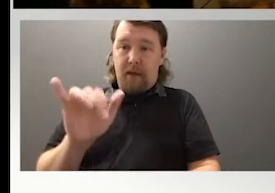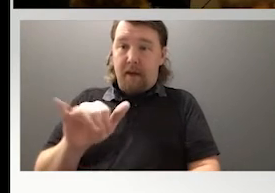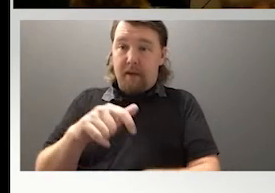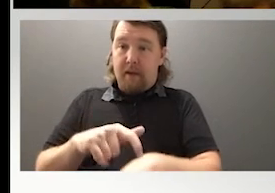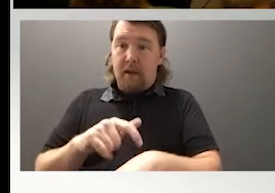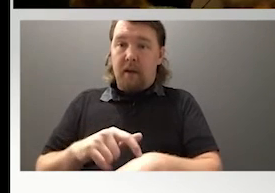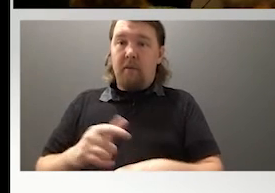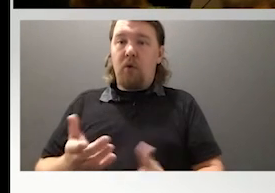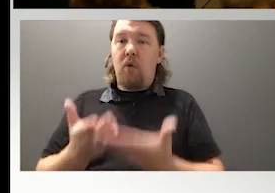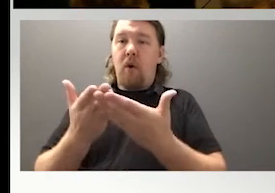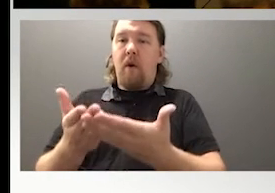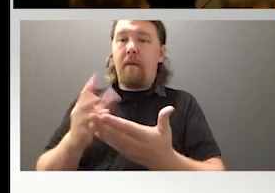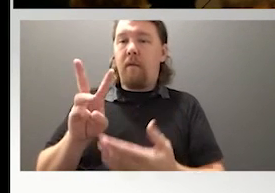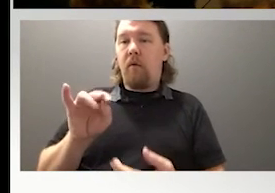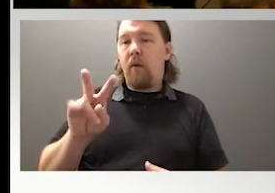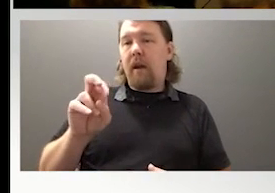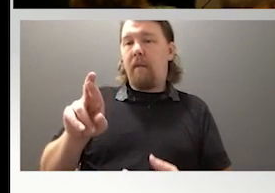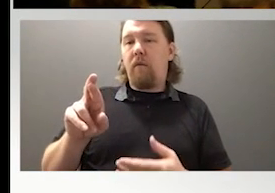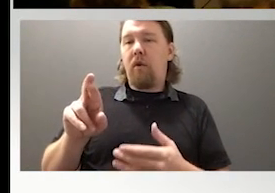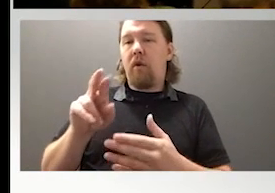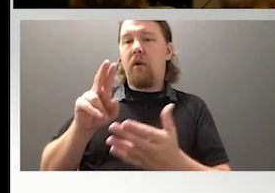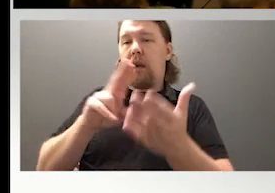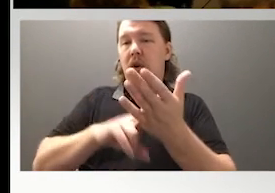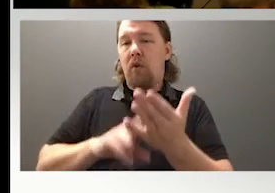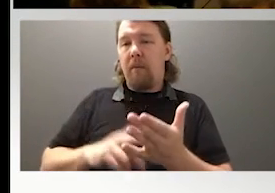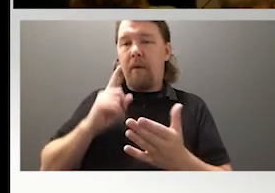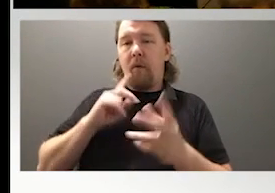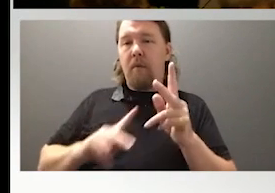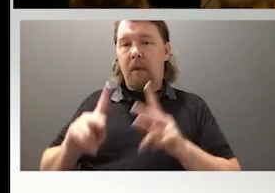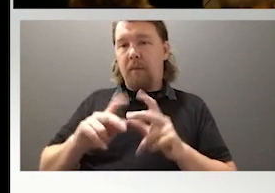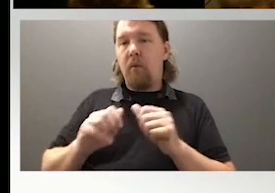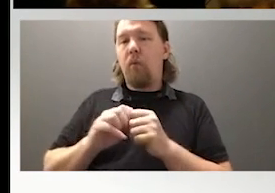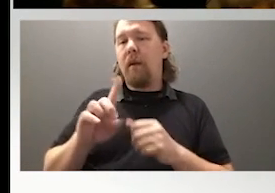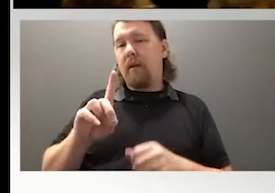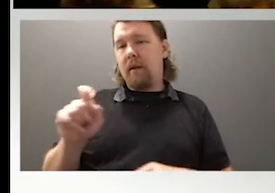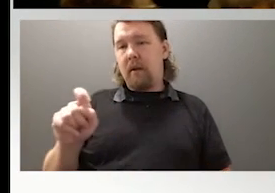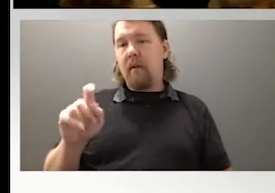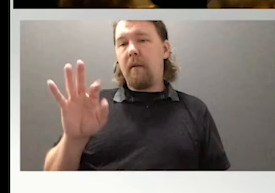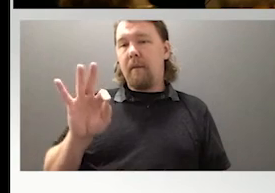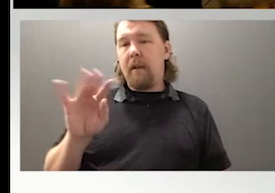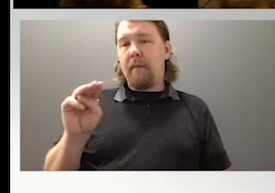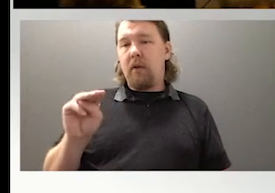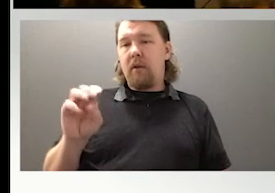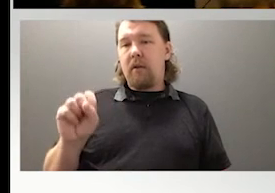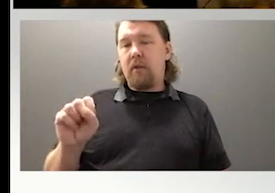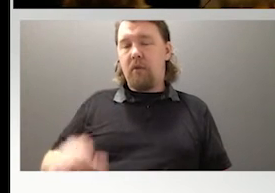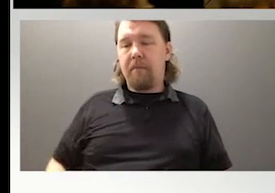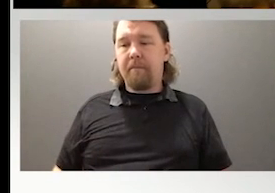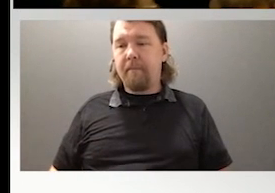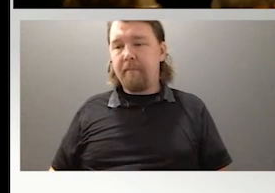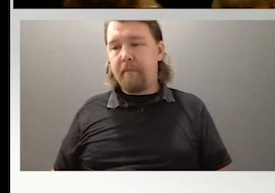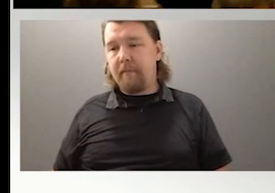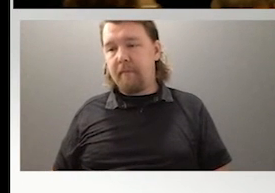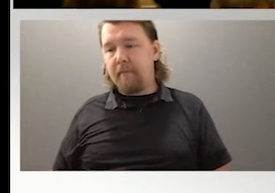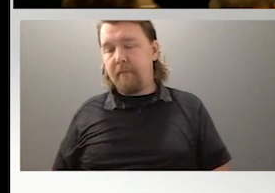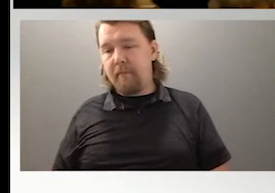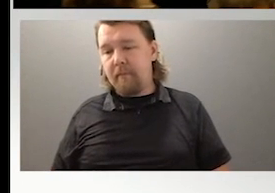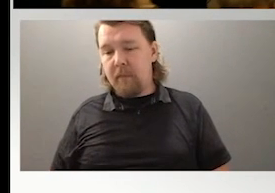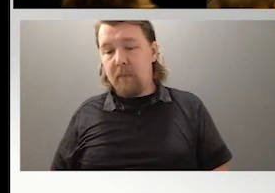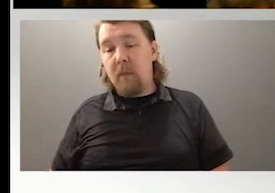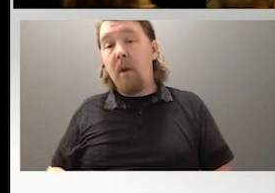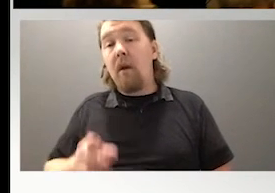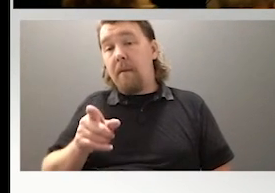to offer waiver enrollment to individuals with a diagnosis of Phelan-McDermott syndrome. They